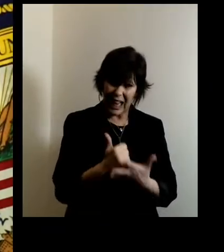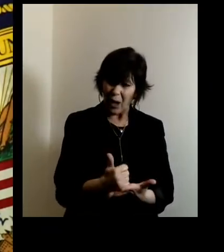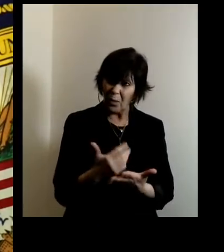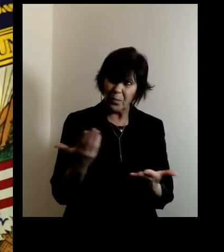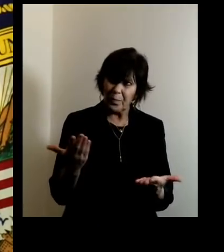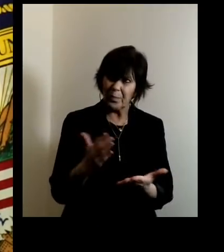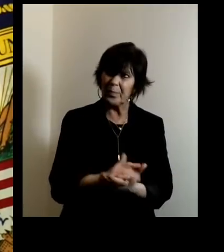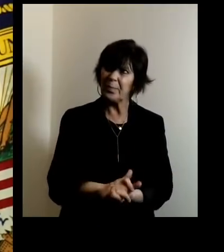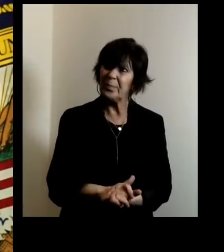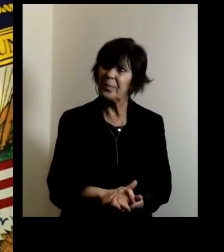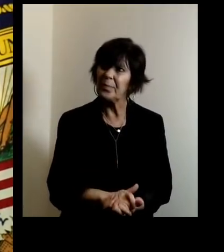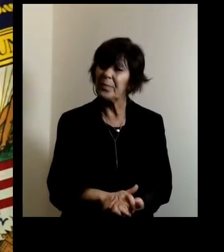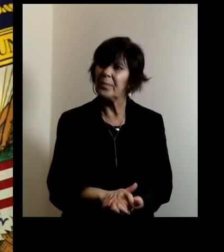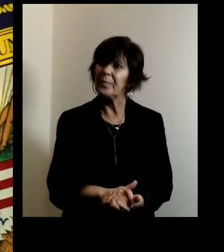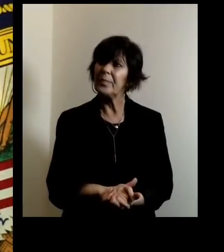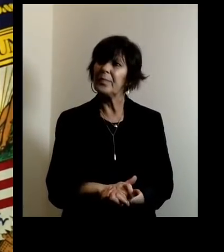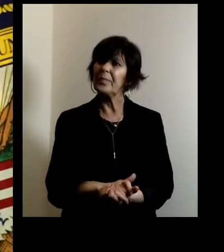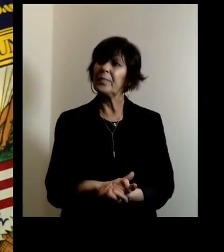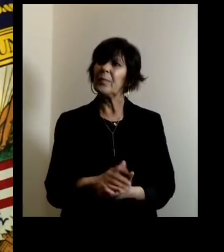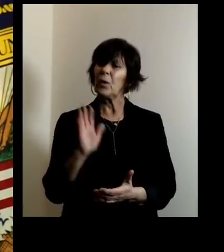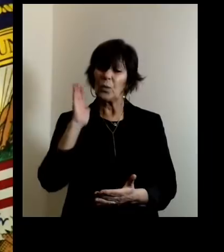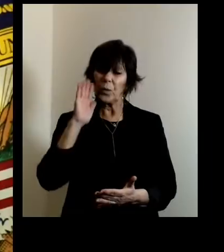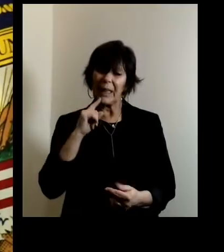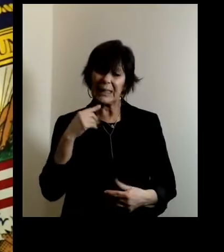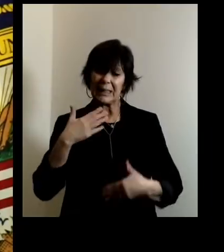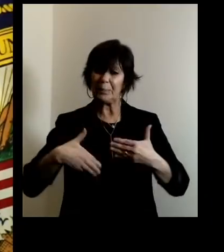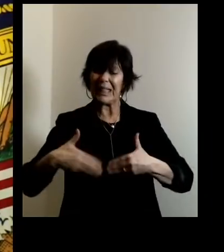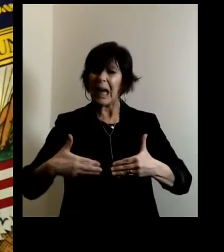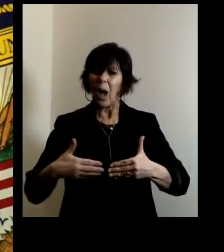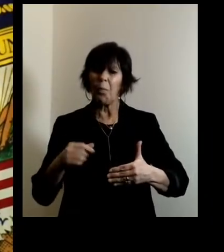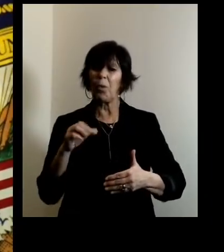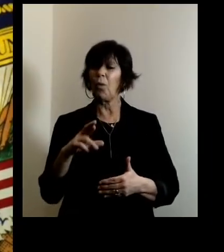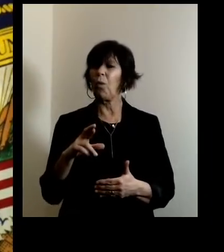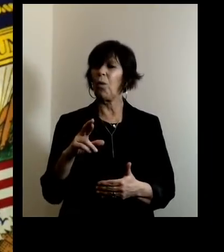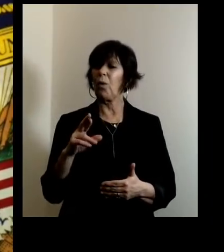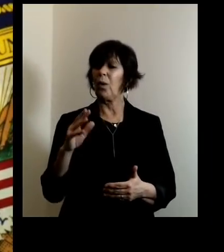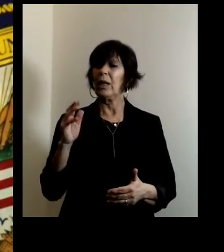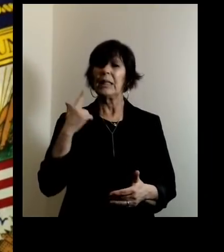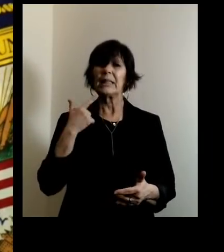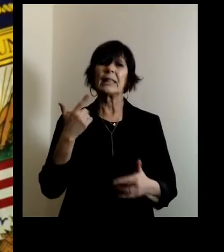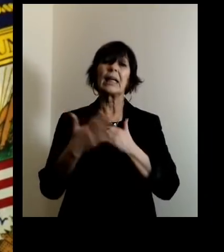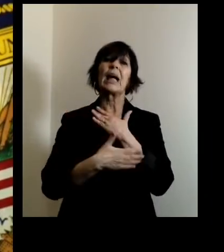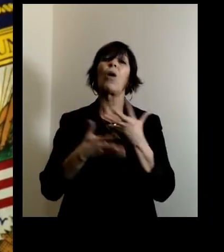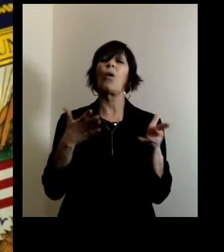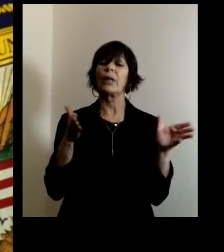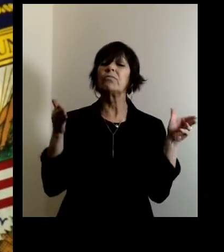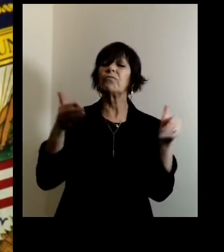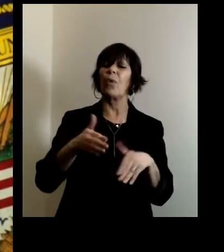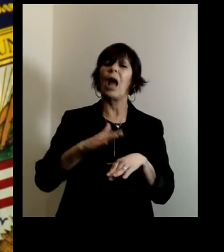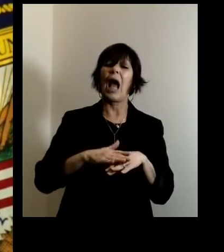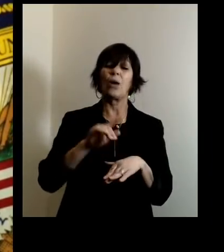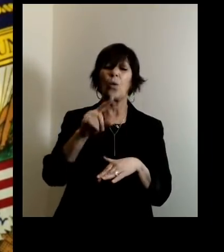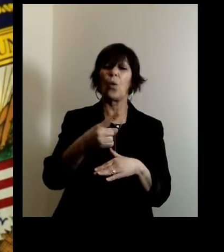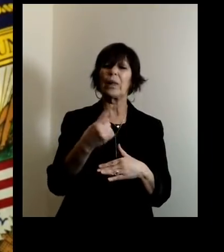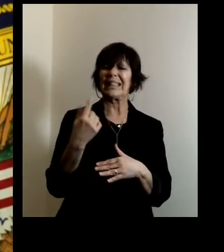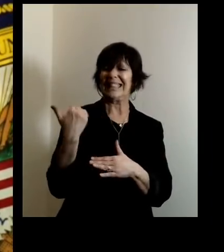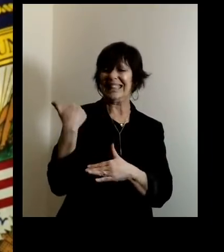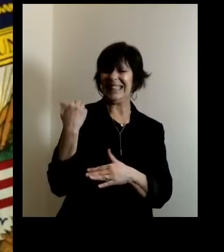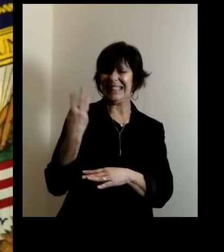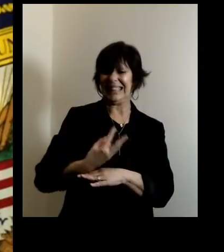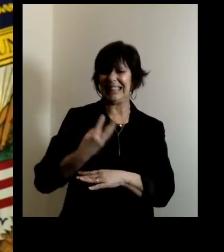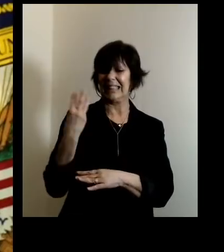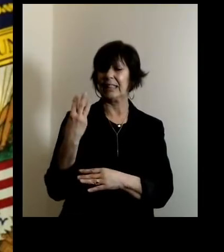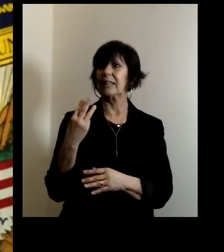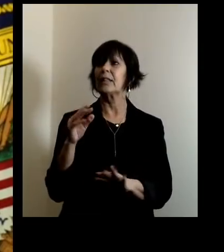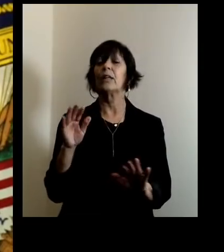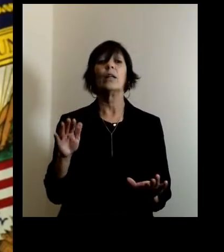contact tracers? Might it speed up the process somewhat, or was the county already focusing on infections occurring in the last 6 days? Well, we